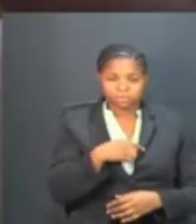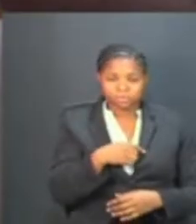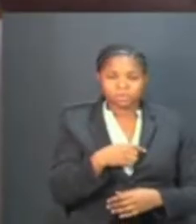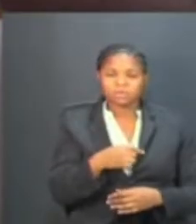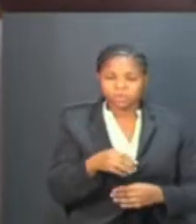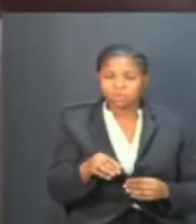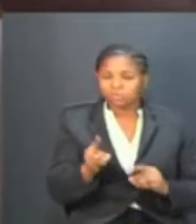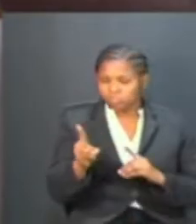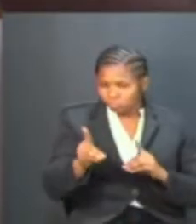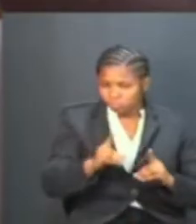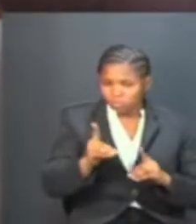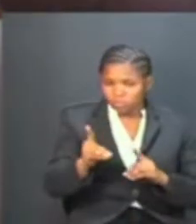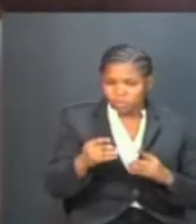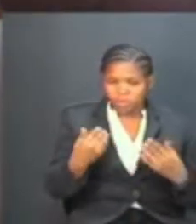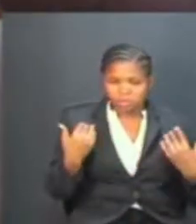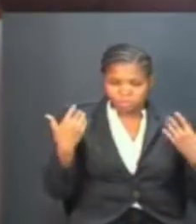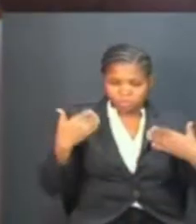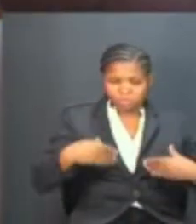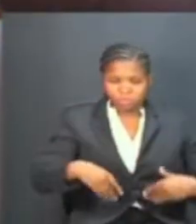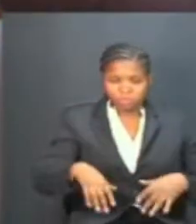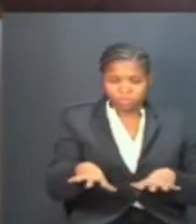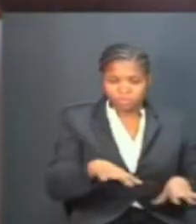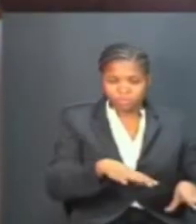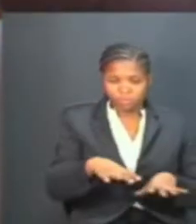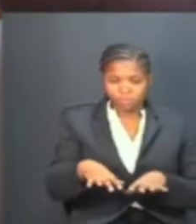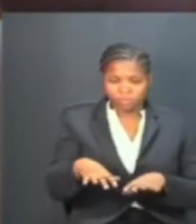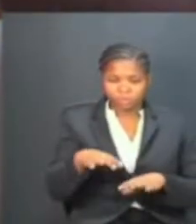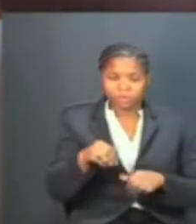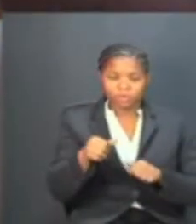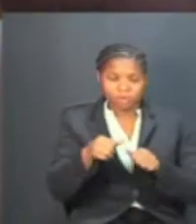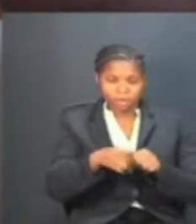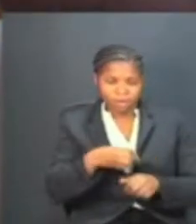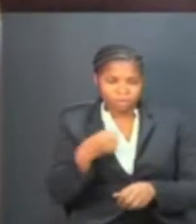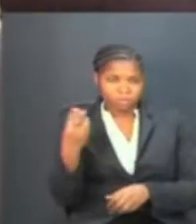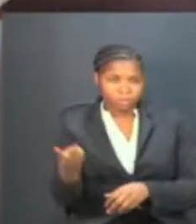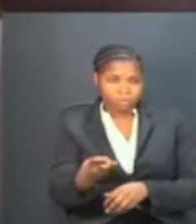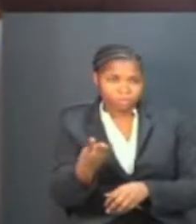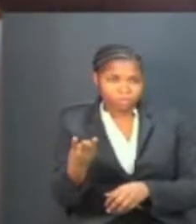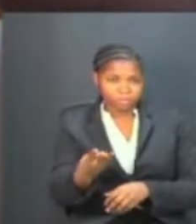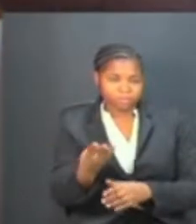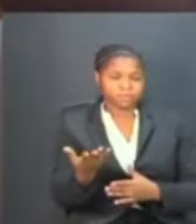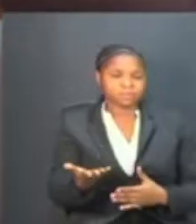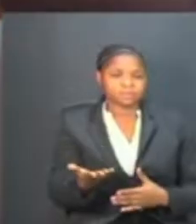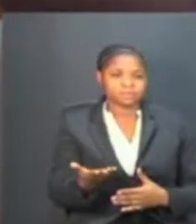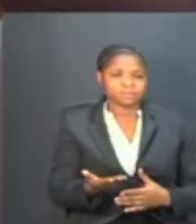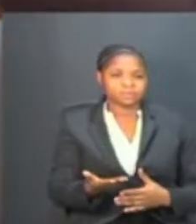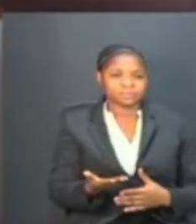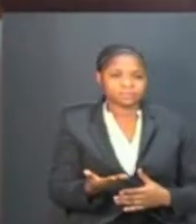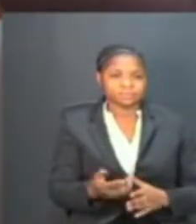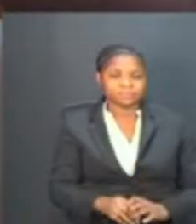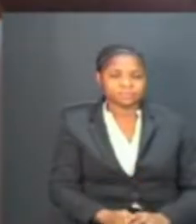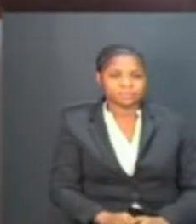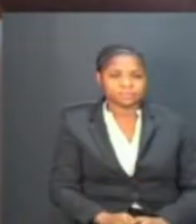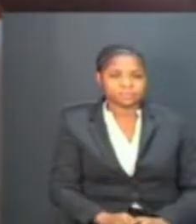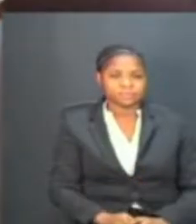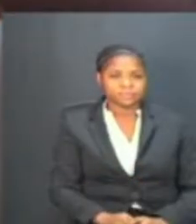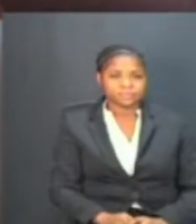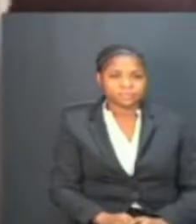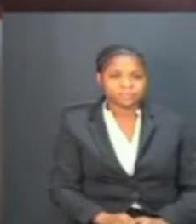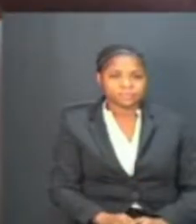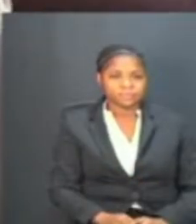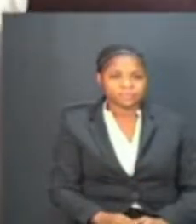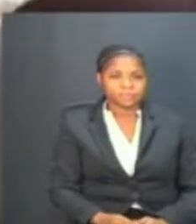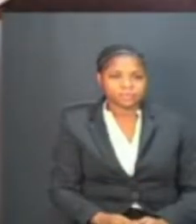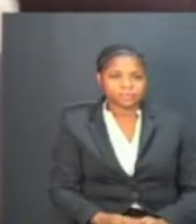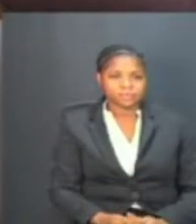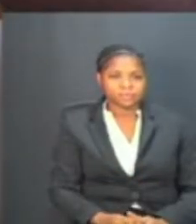wear it on Wednesday. But probably after we have passed a lot of things, then we will be able to appreciate that this signifies and bring